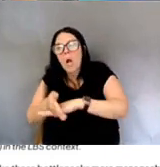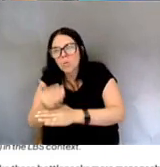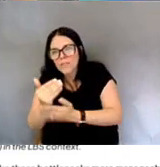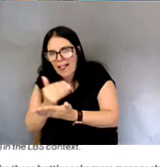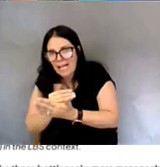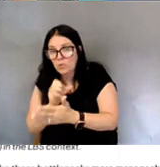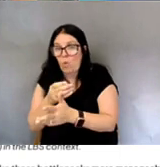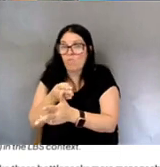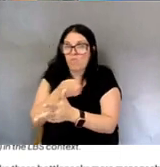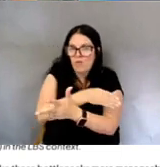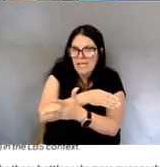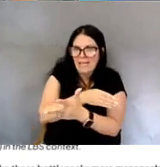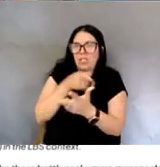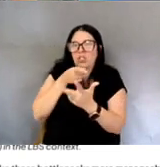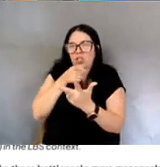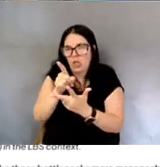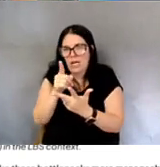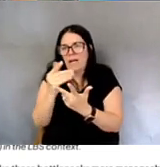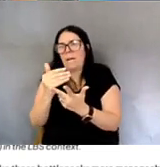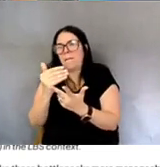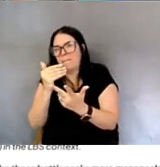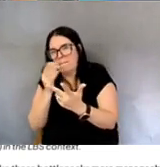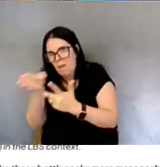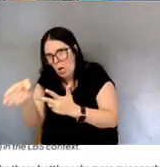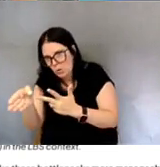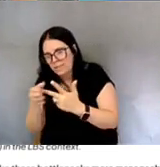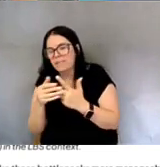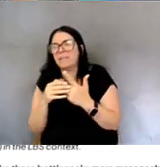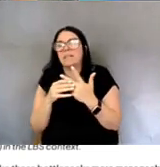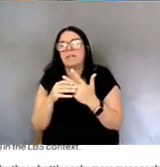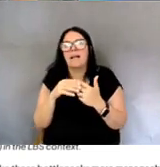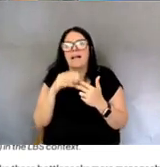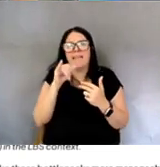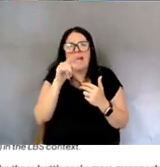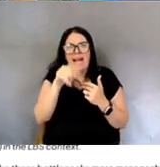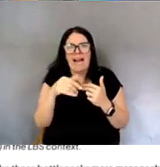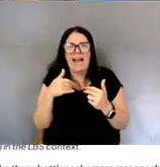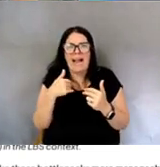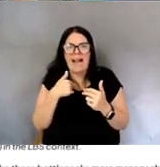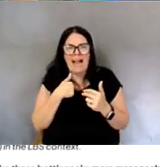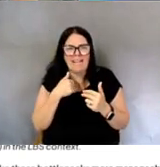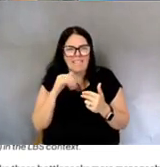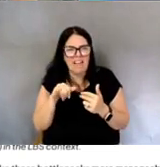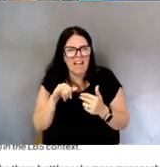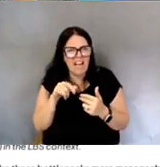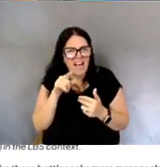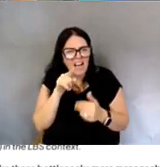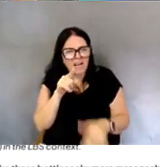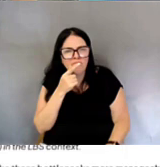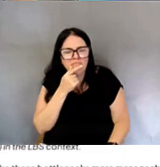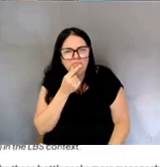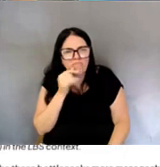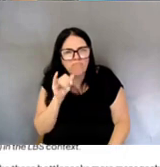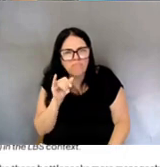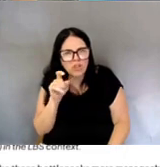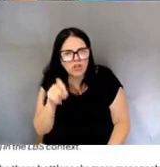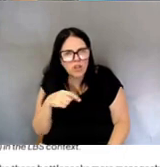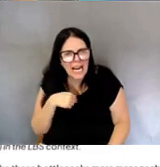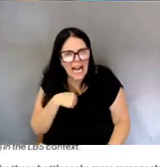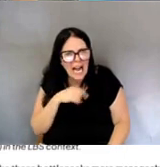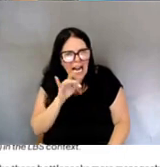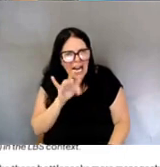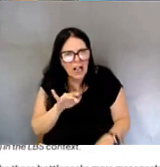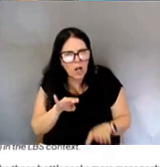this PAL guiding questions resource. I'm wondering if I should open it for